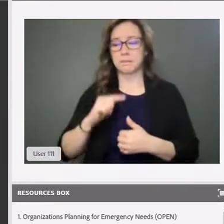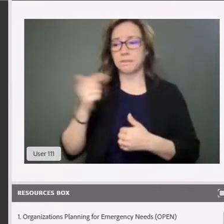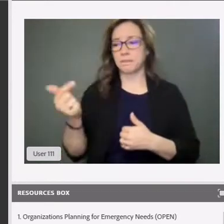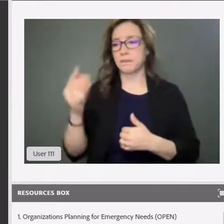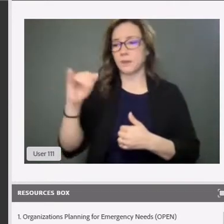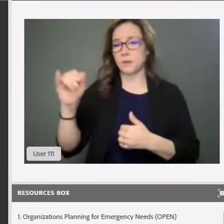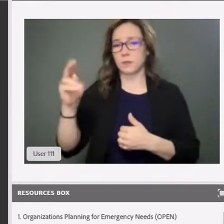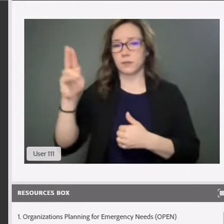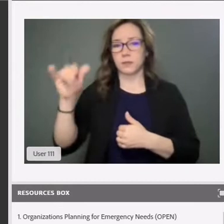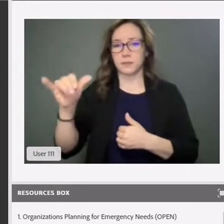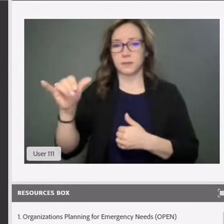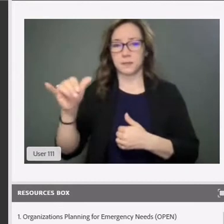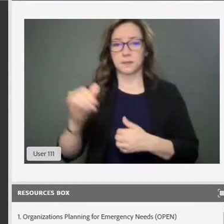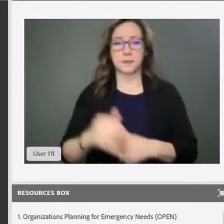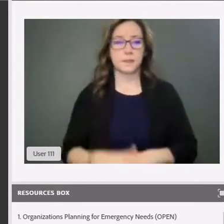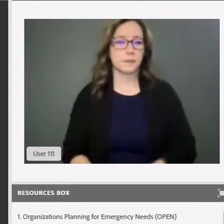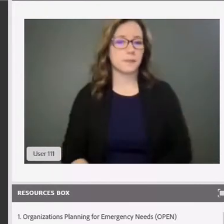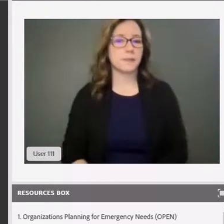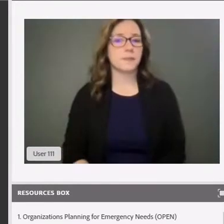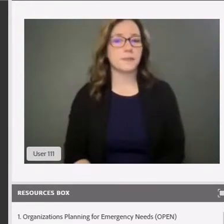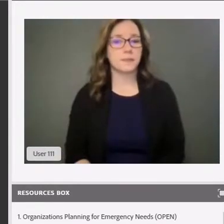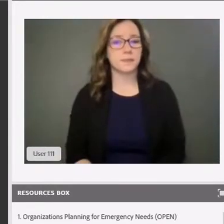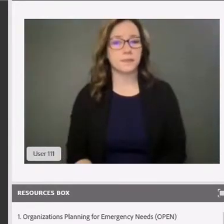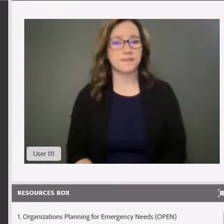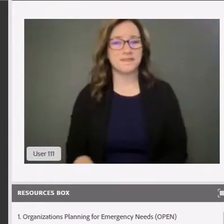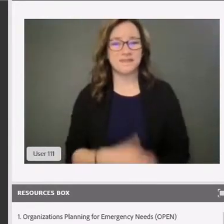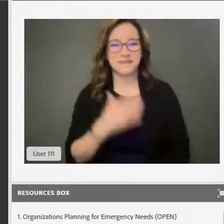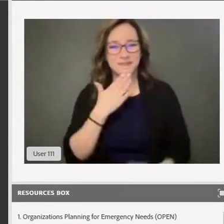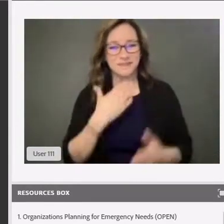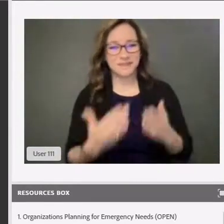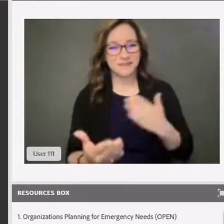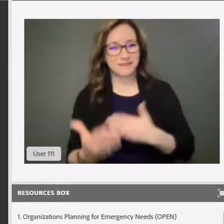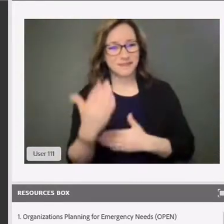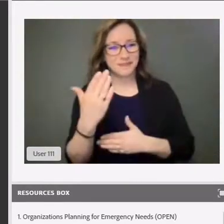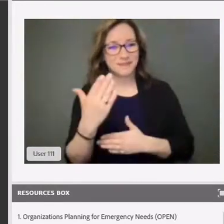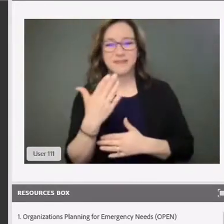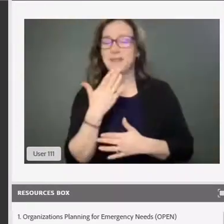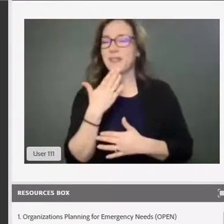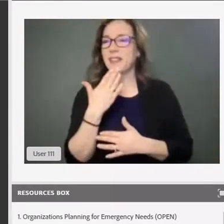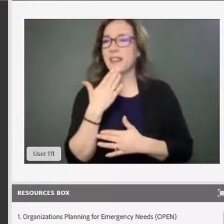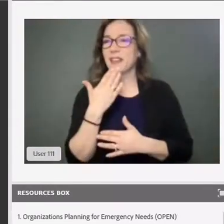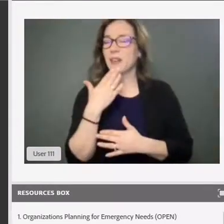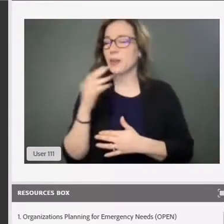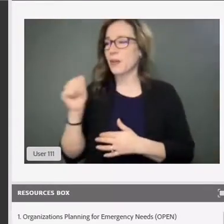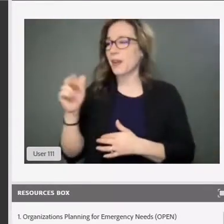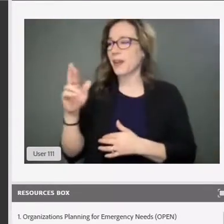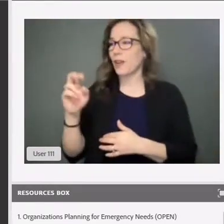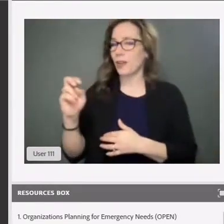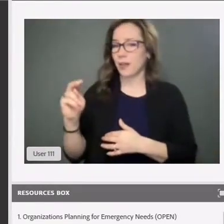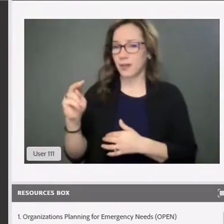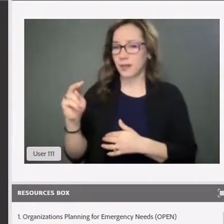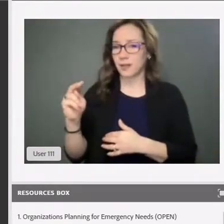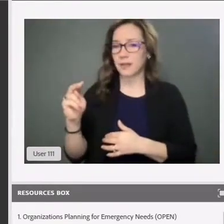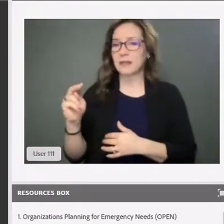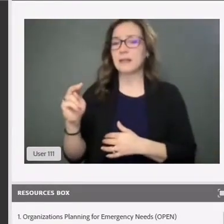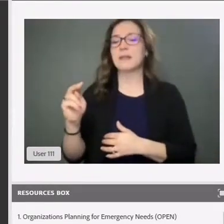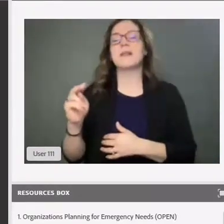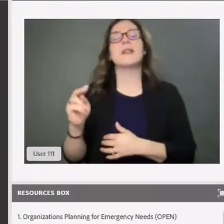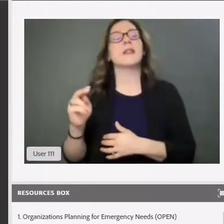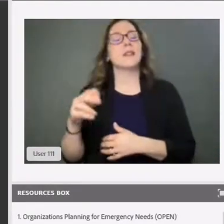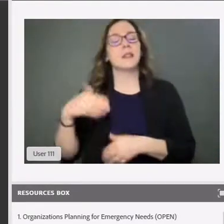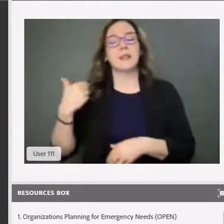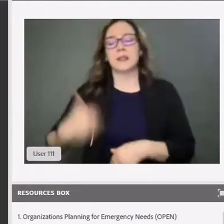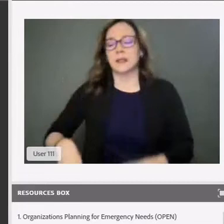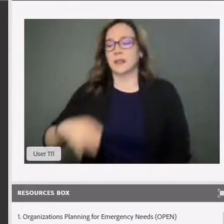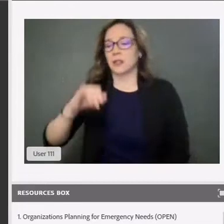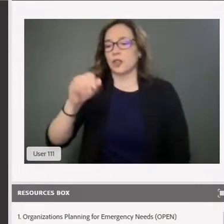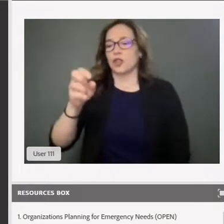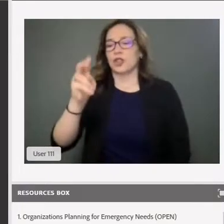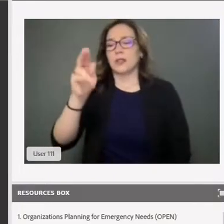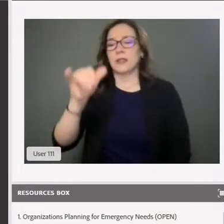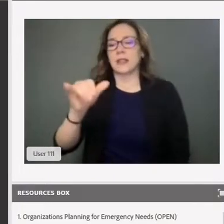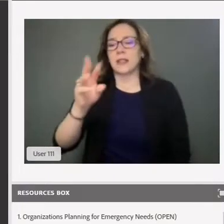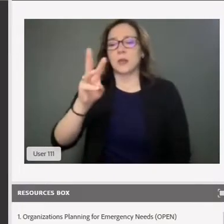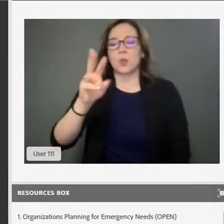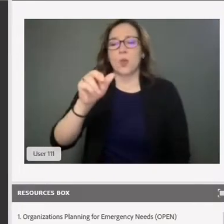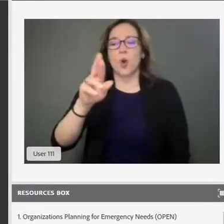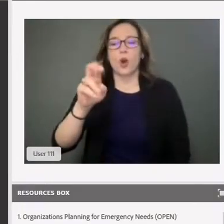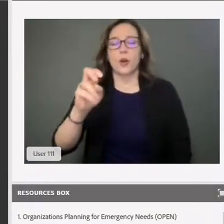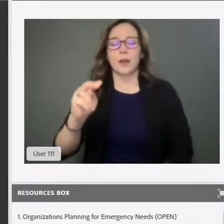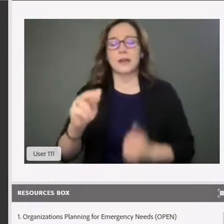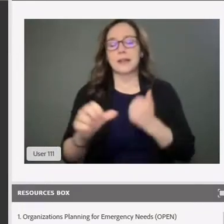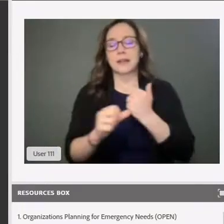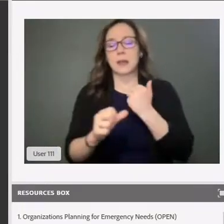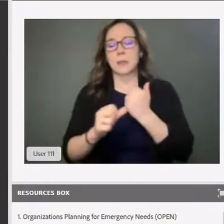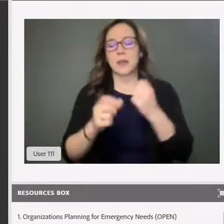please. All right, good morning, everybody, and thank you, Aaron. As Aaron said, my name is Ginny Warren, and I am the